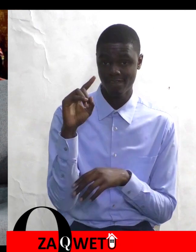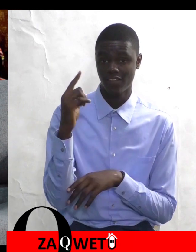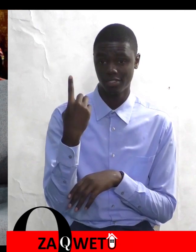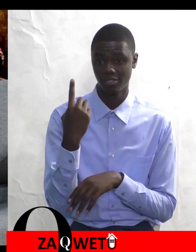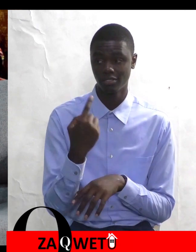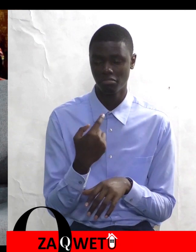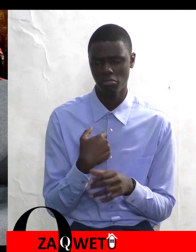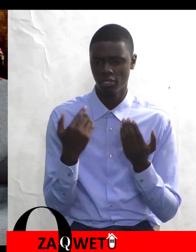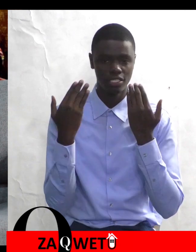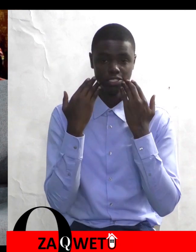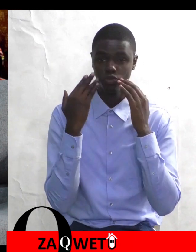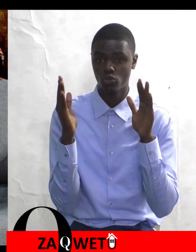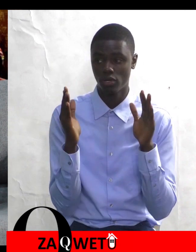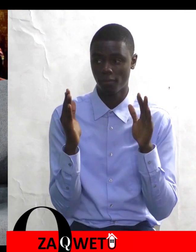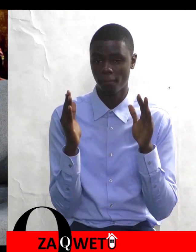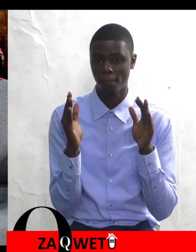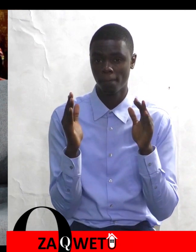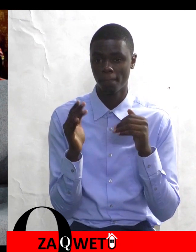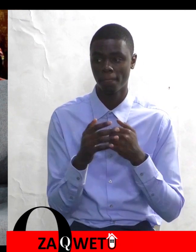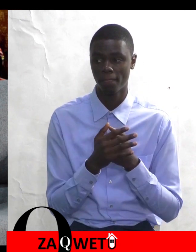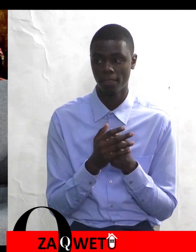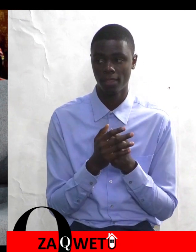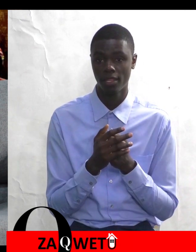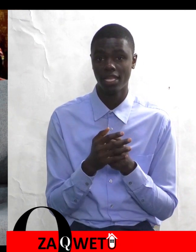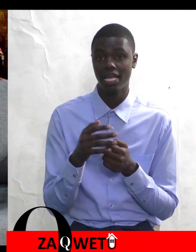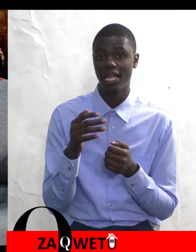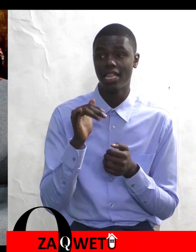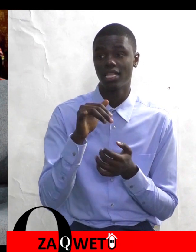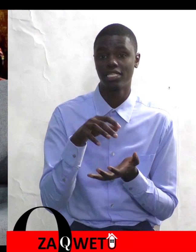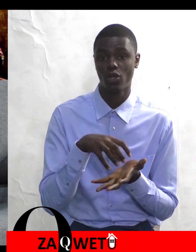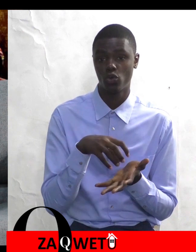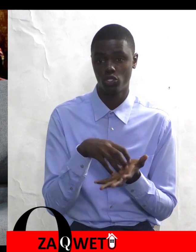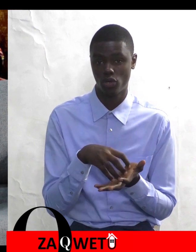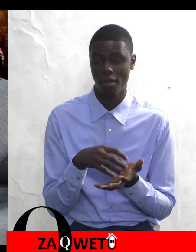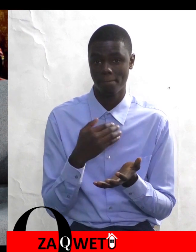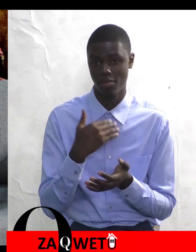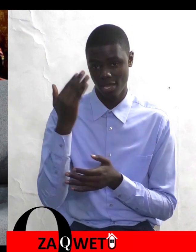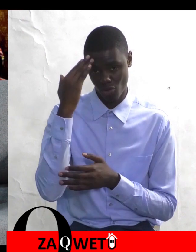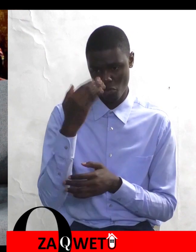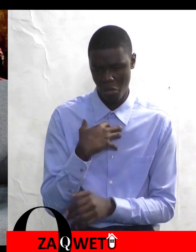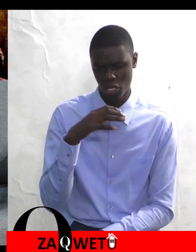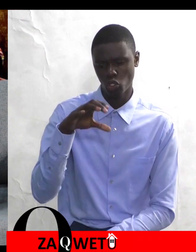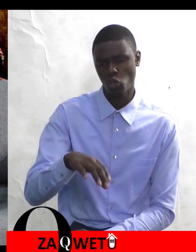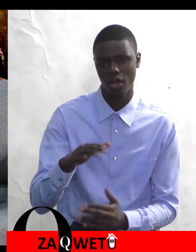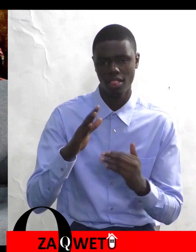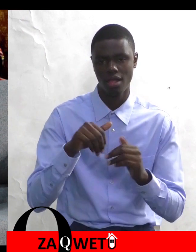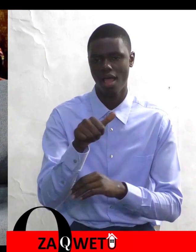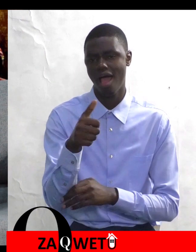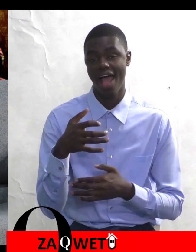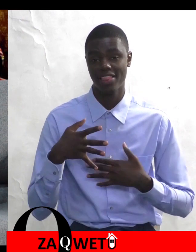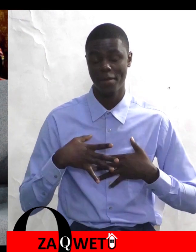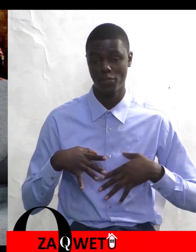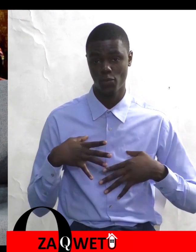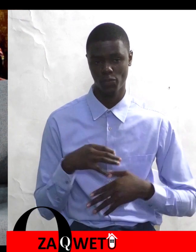I doubt. First of all, I really didn't know. I didn't know that it's a condition. Mm-hmm. I just knew